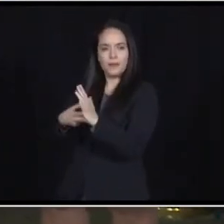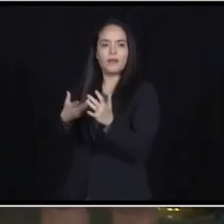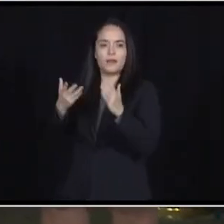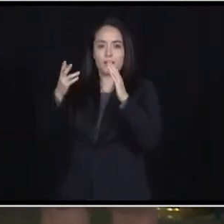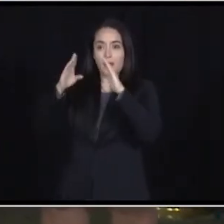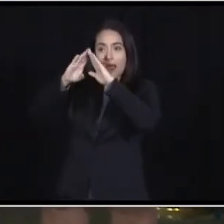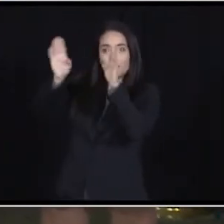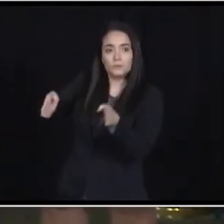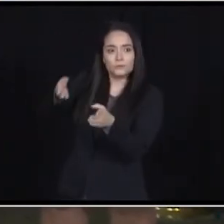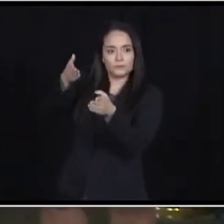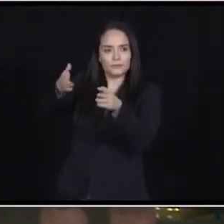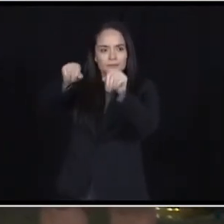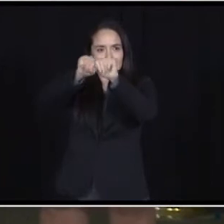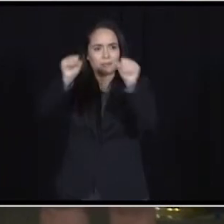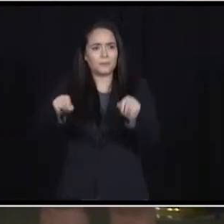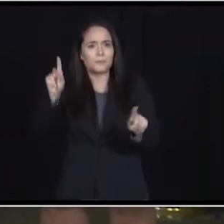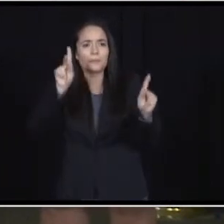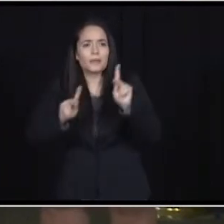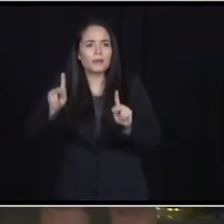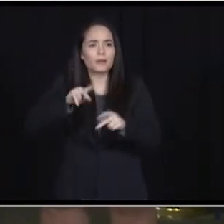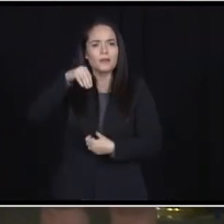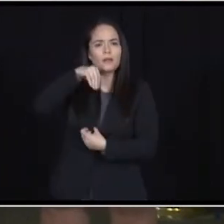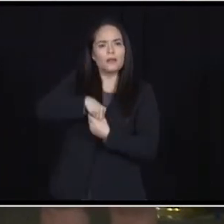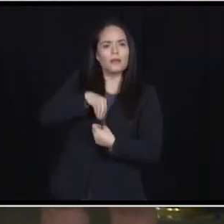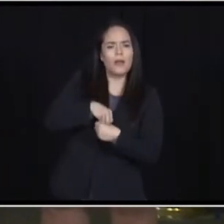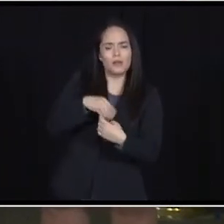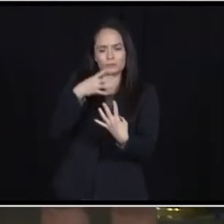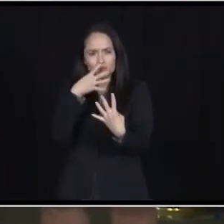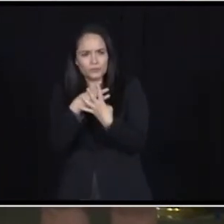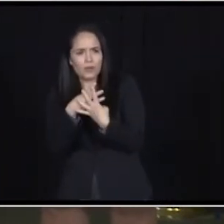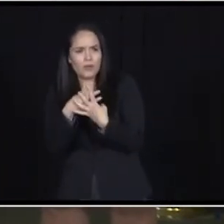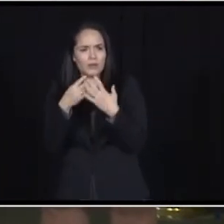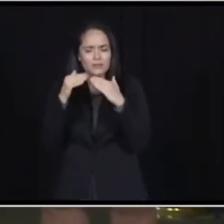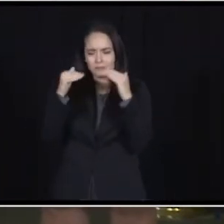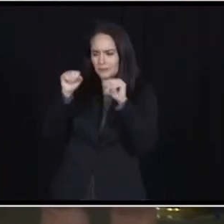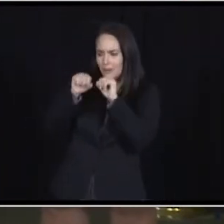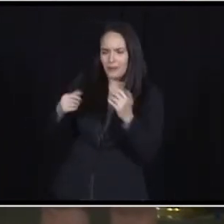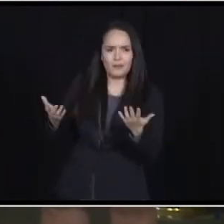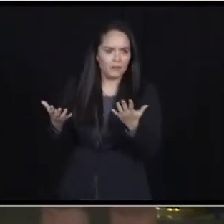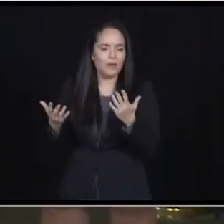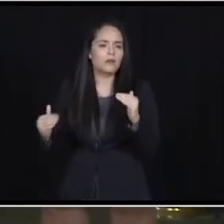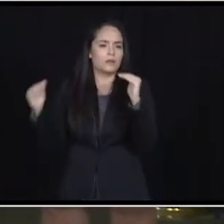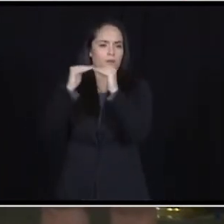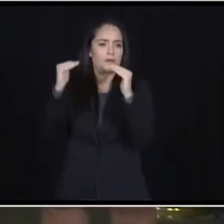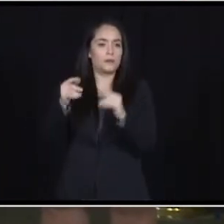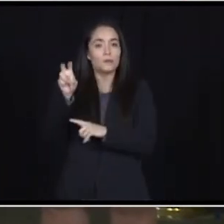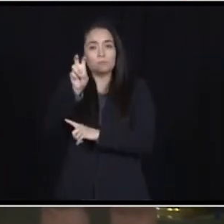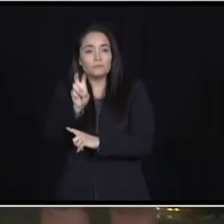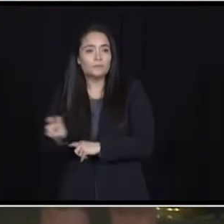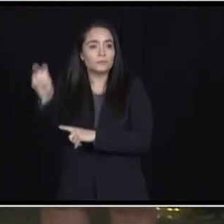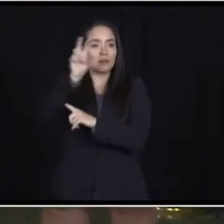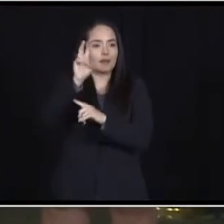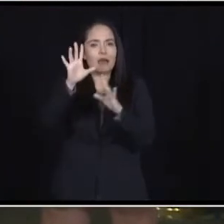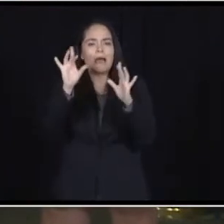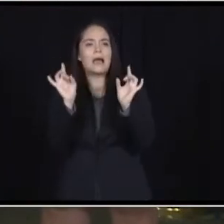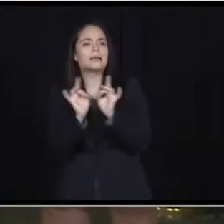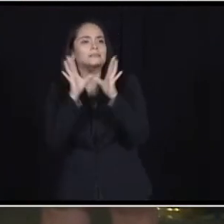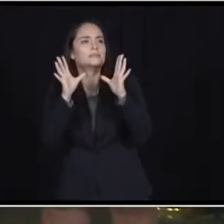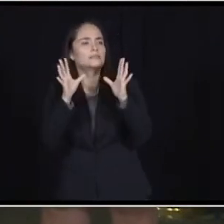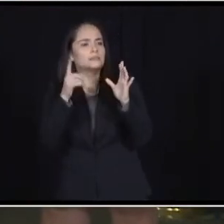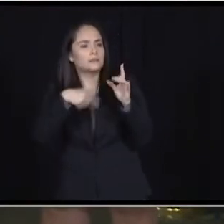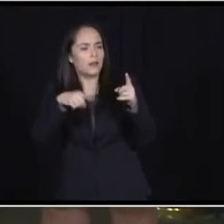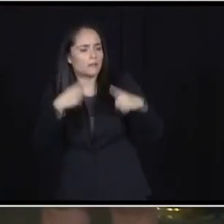justice system, mobile crisis services, as well as for safe bed programs to support them, addictions and withdrawal